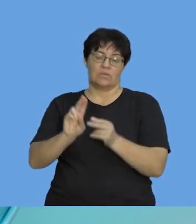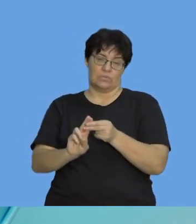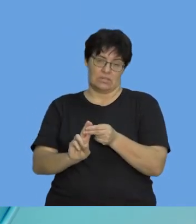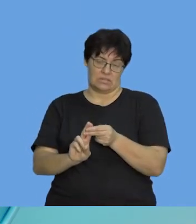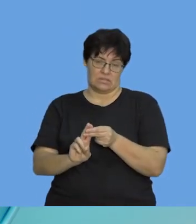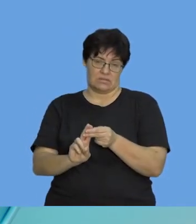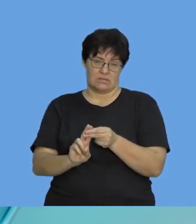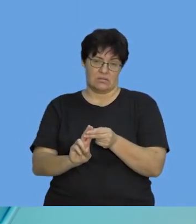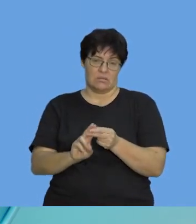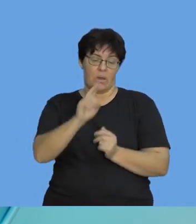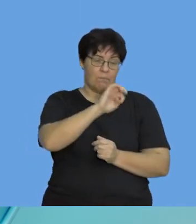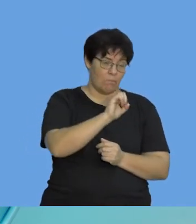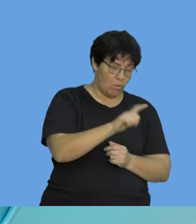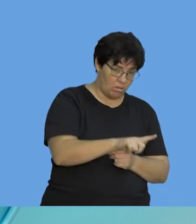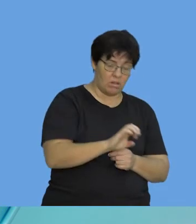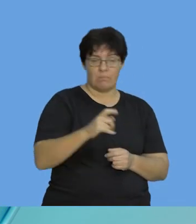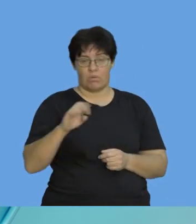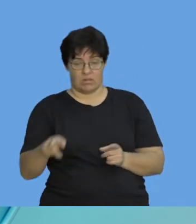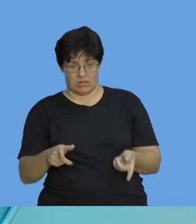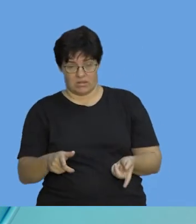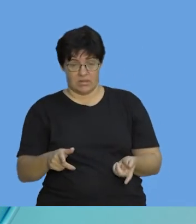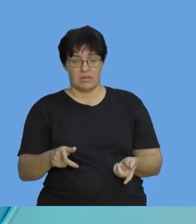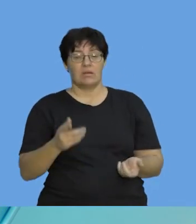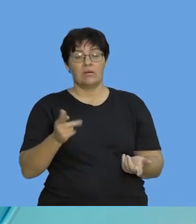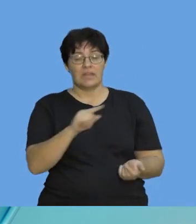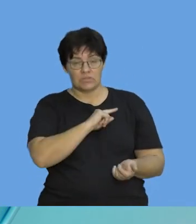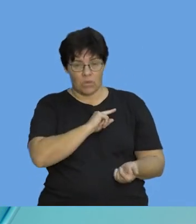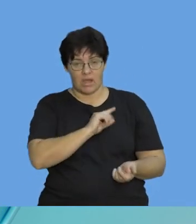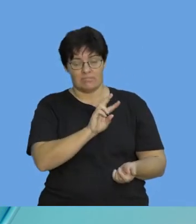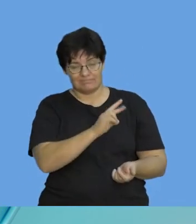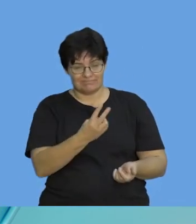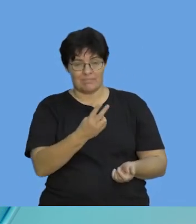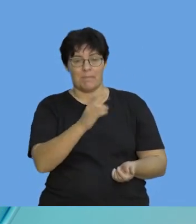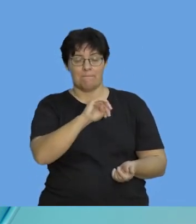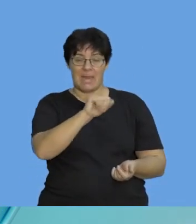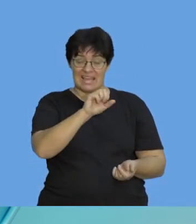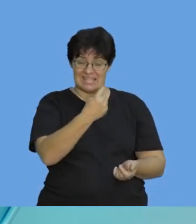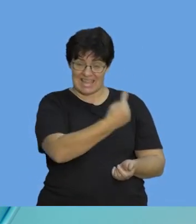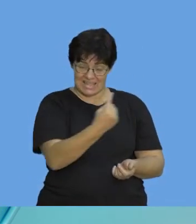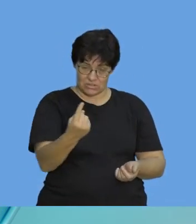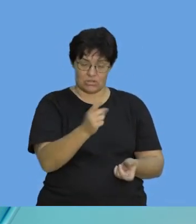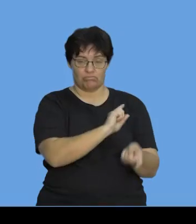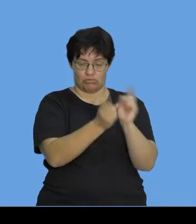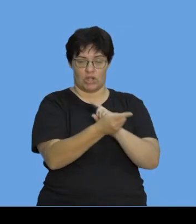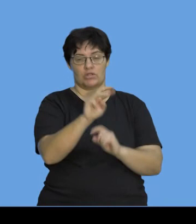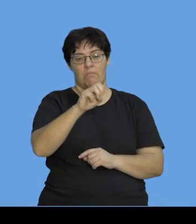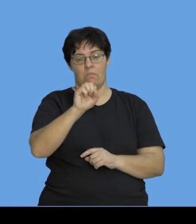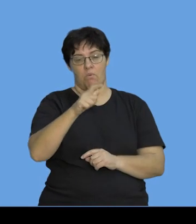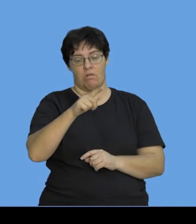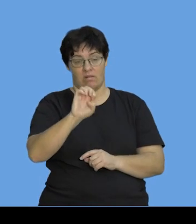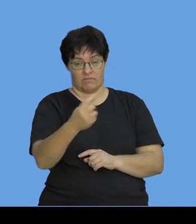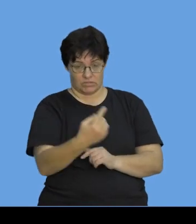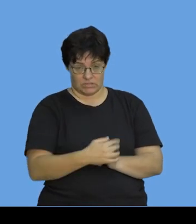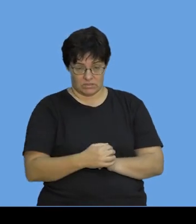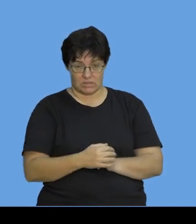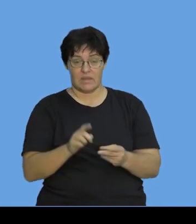compare moles and moles, you know, so that's why we had to convert the mass of each sample into the moles, okay? And then the balanced